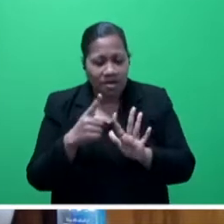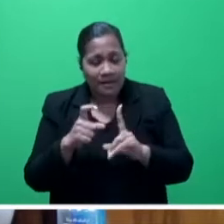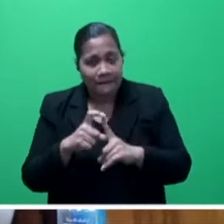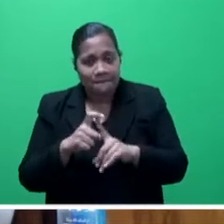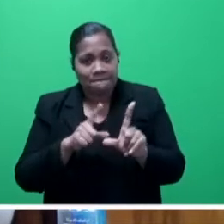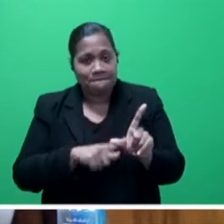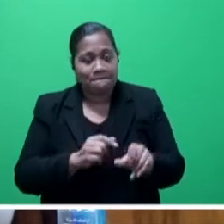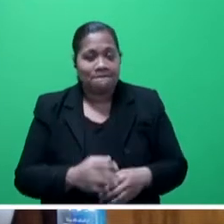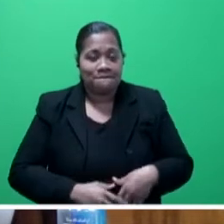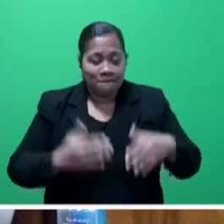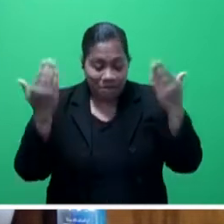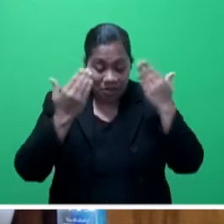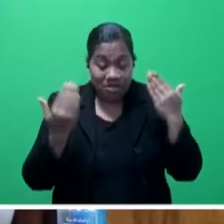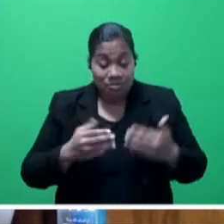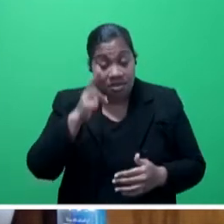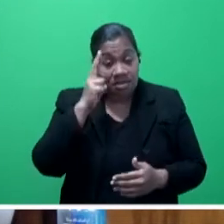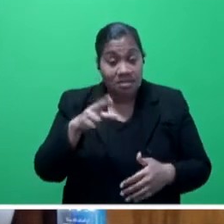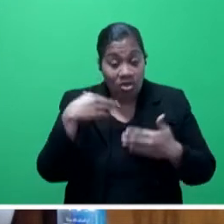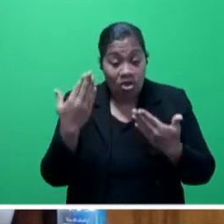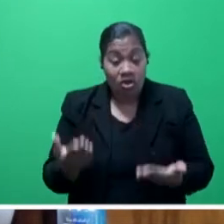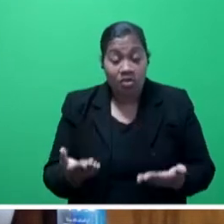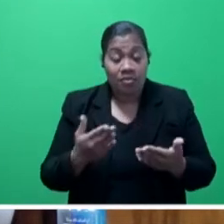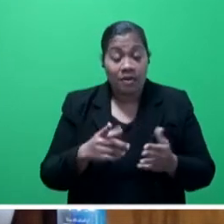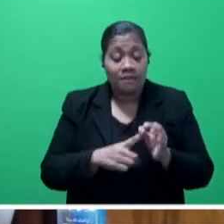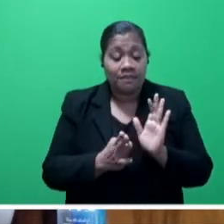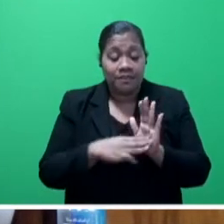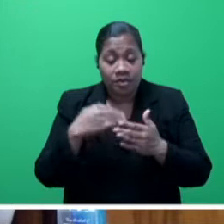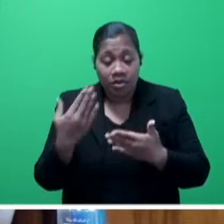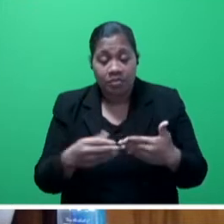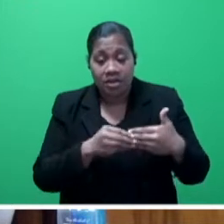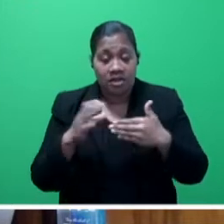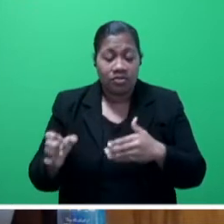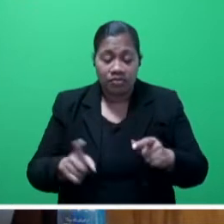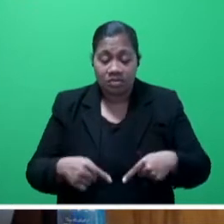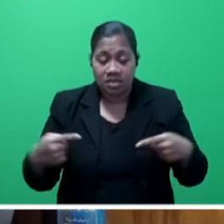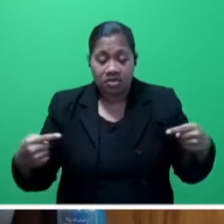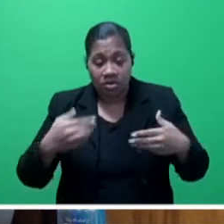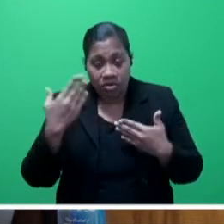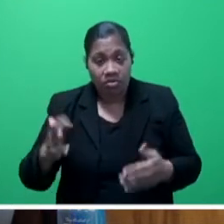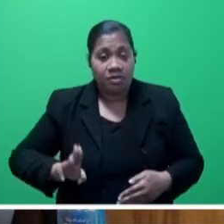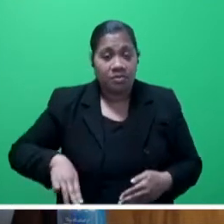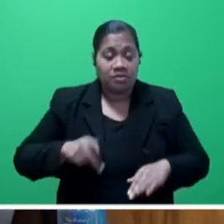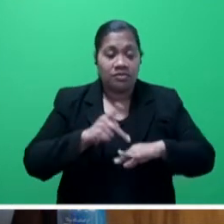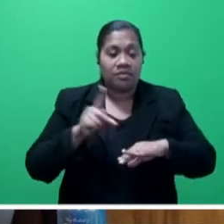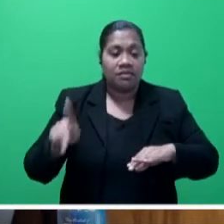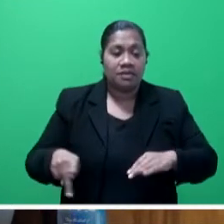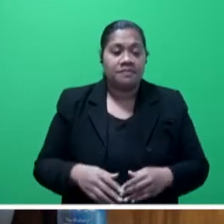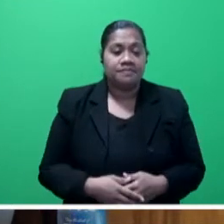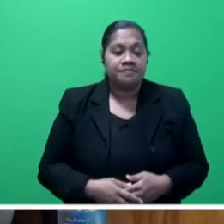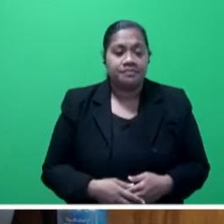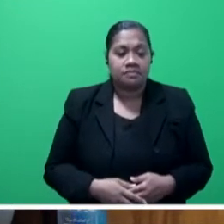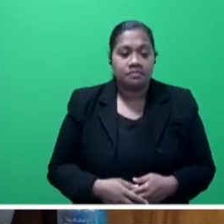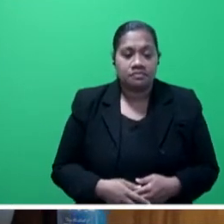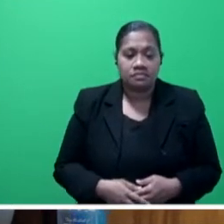Mr. Speaker, sir, Honourable Prime Minister, Honourable Leader of Opposition, Honourable Members of Parliament,